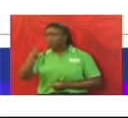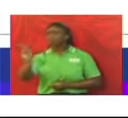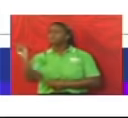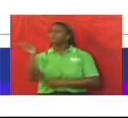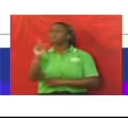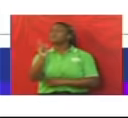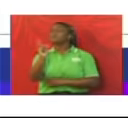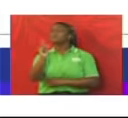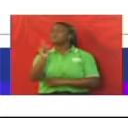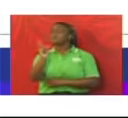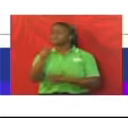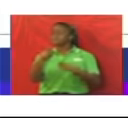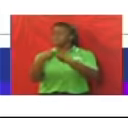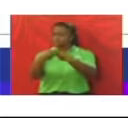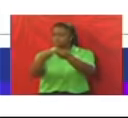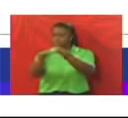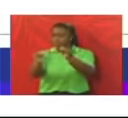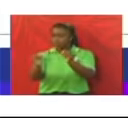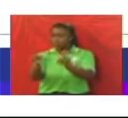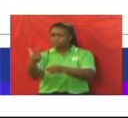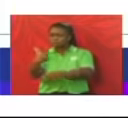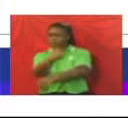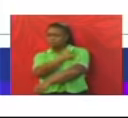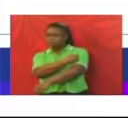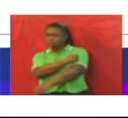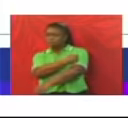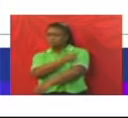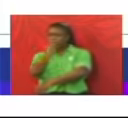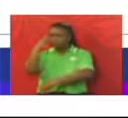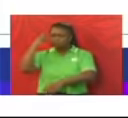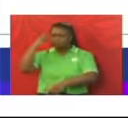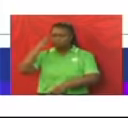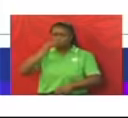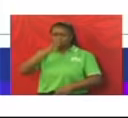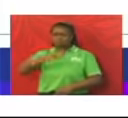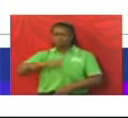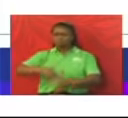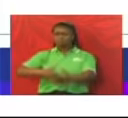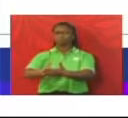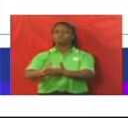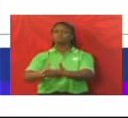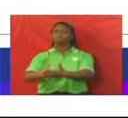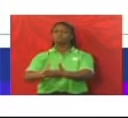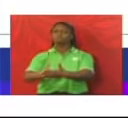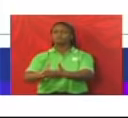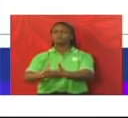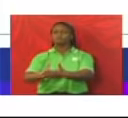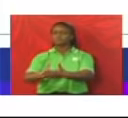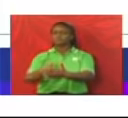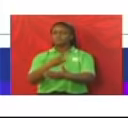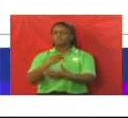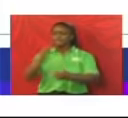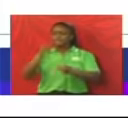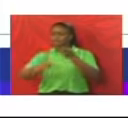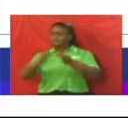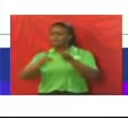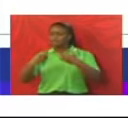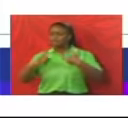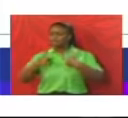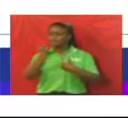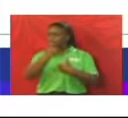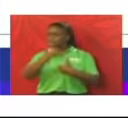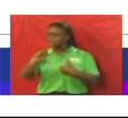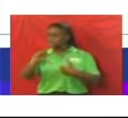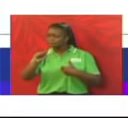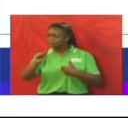be administered to pregnant women? And what other vaccines, if any, are approved by the WHO for pregnant women? And